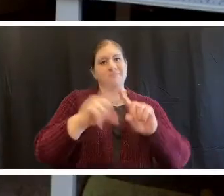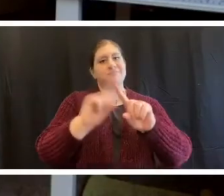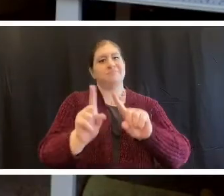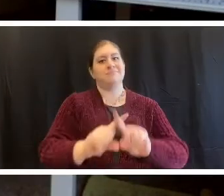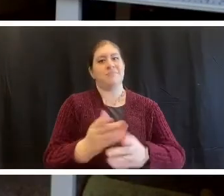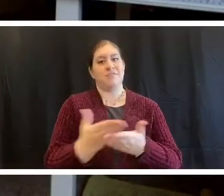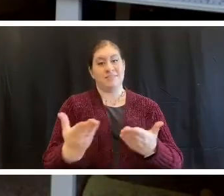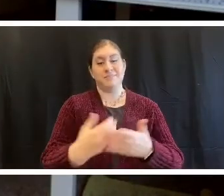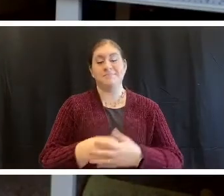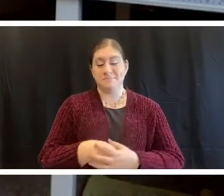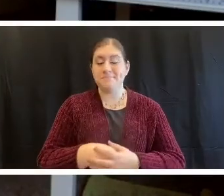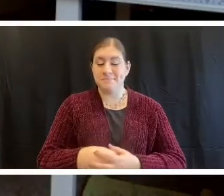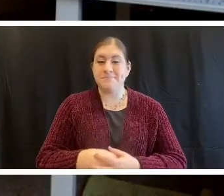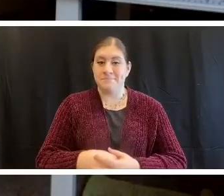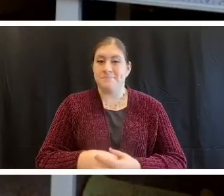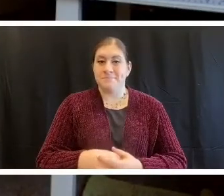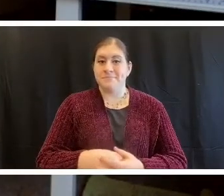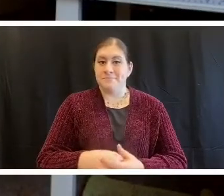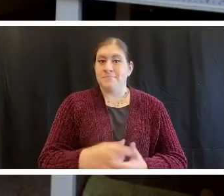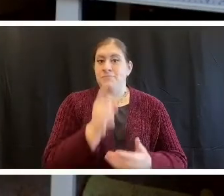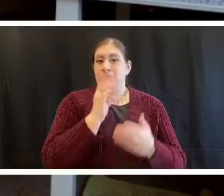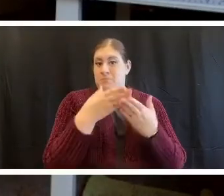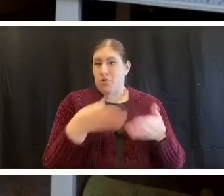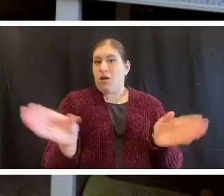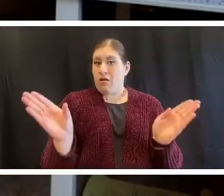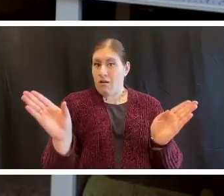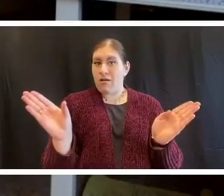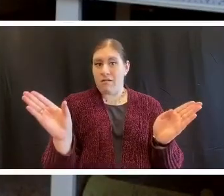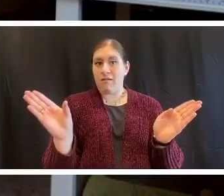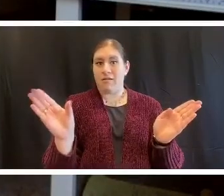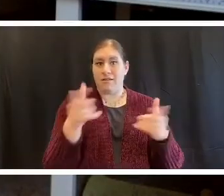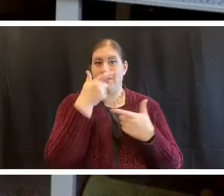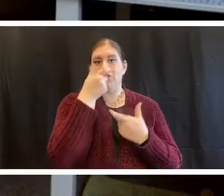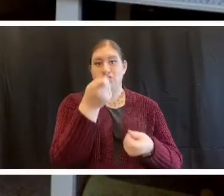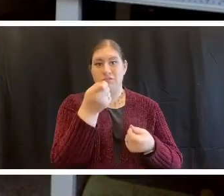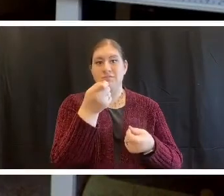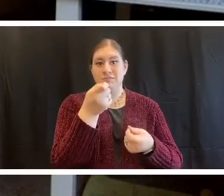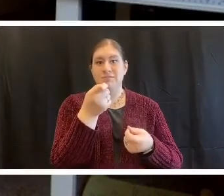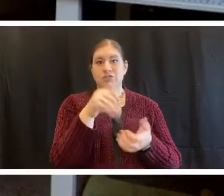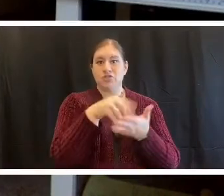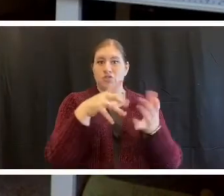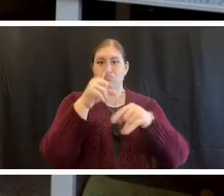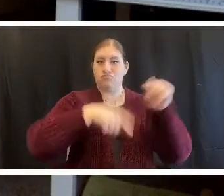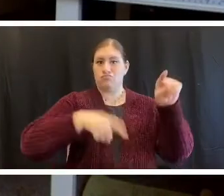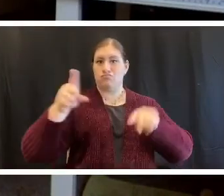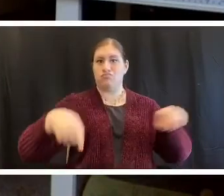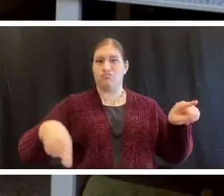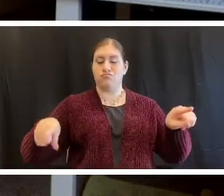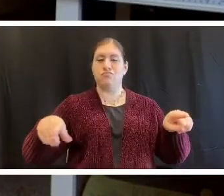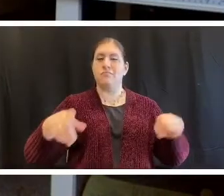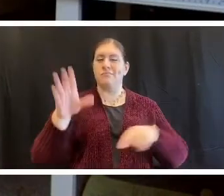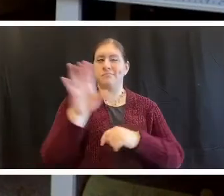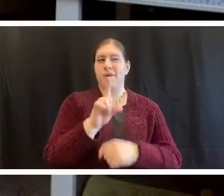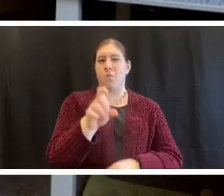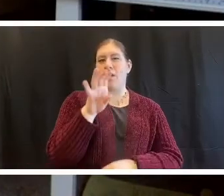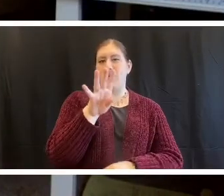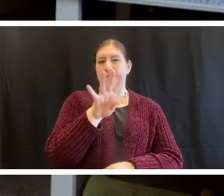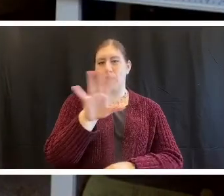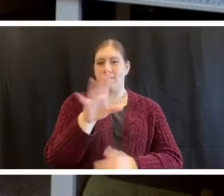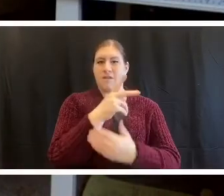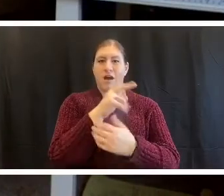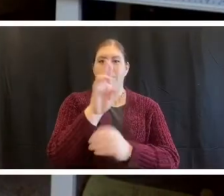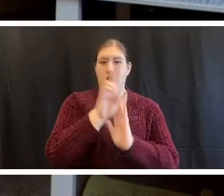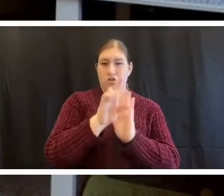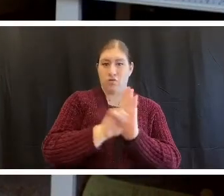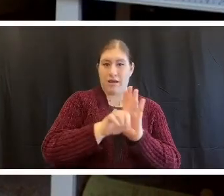sorts of things. So pretty broad-based interest in the student body. There's approximately 145